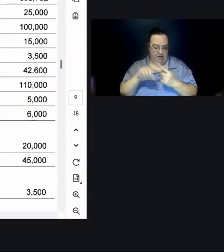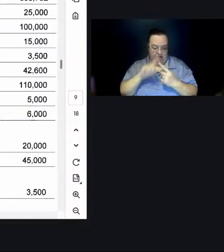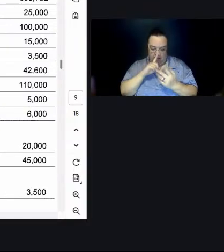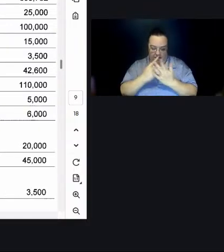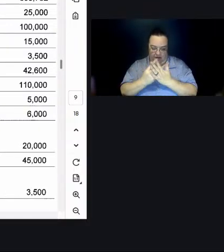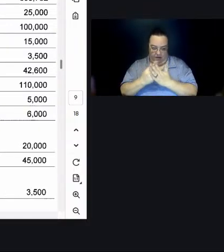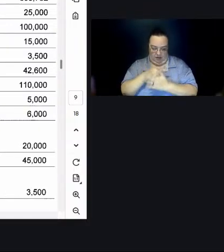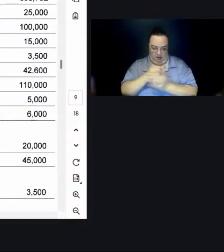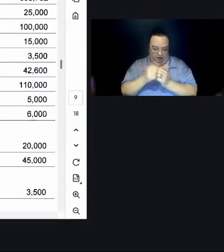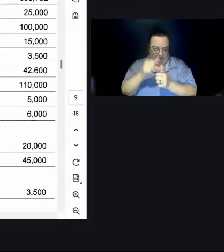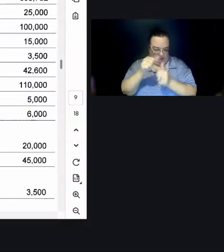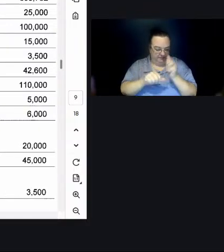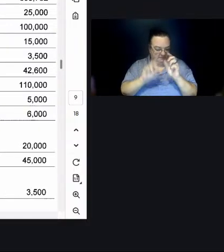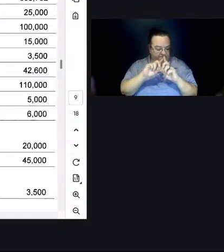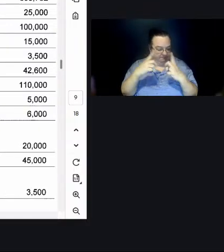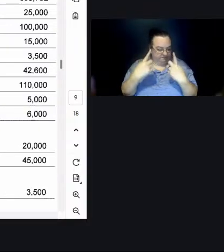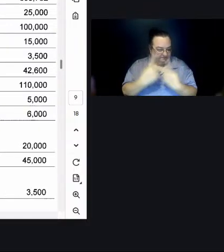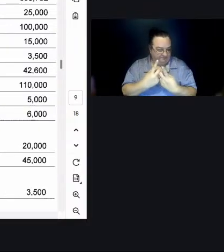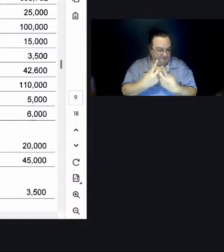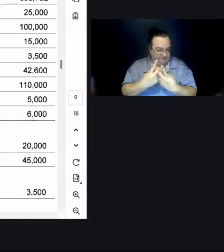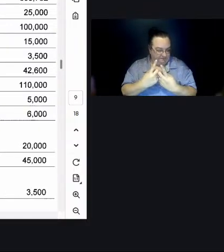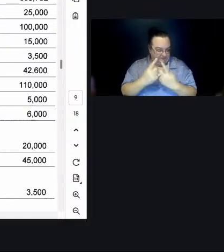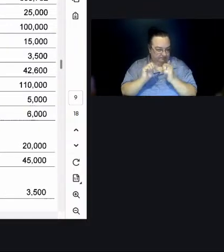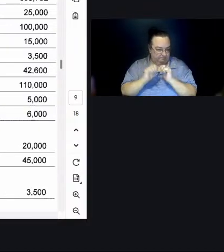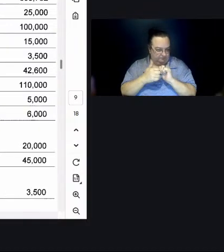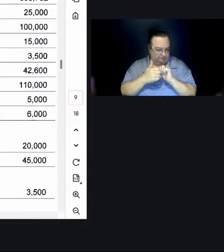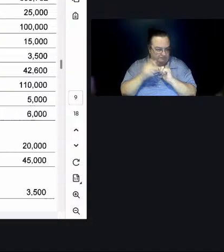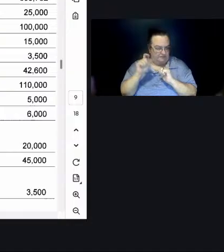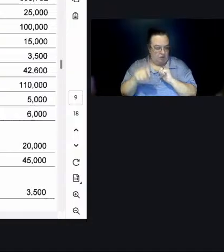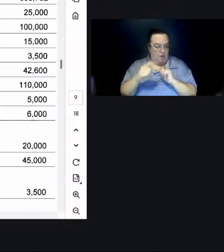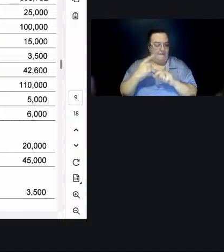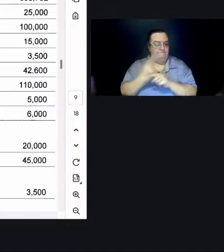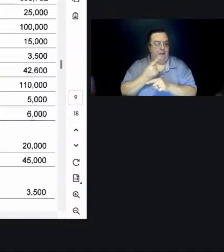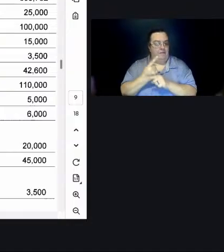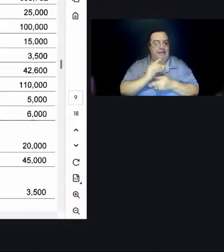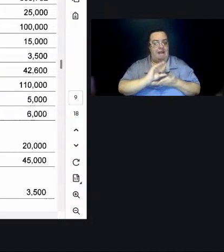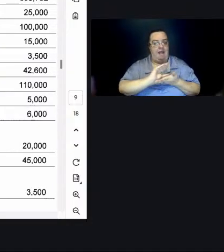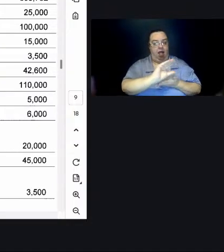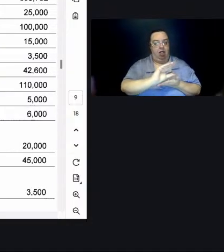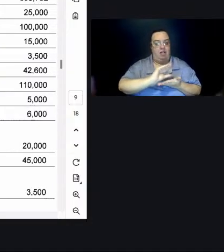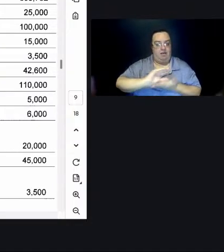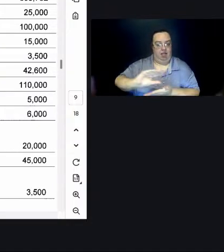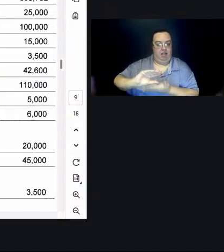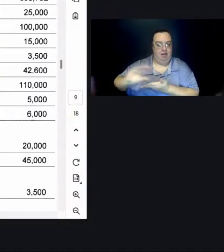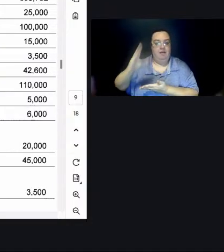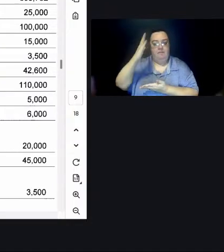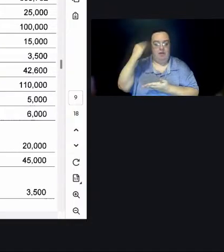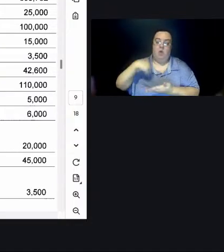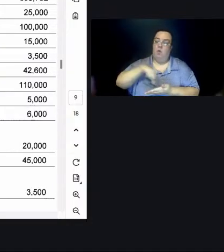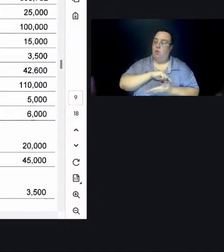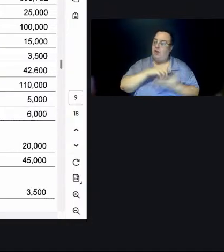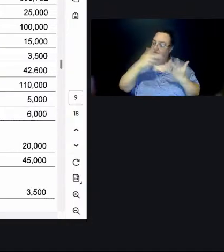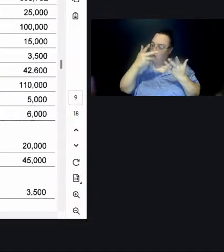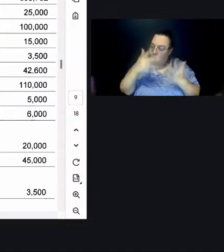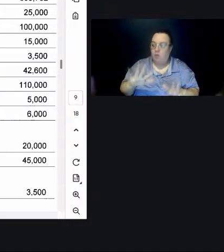each department how things should be properly allocated, because we've already had the discussions about